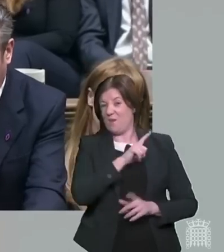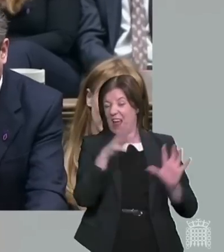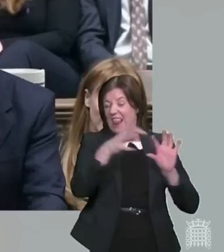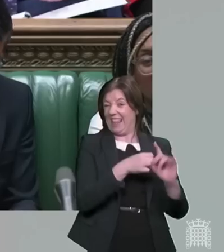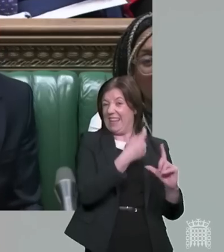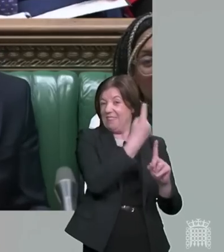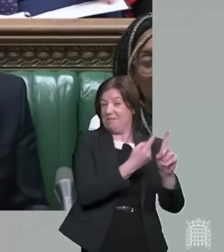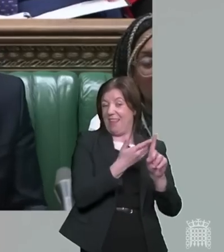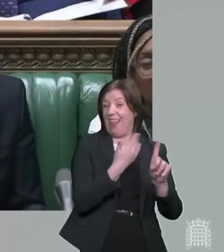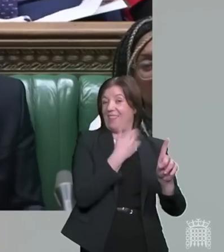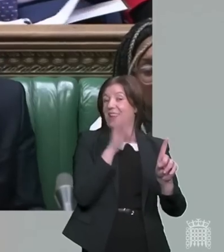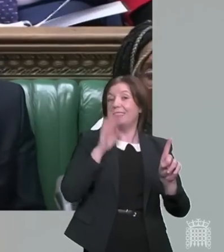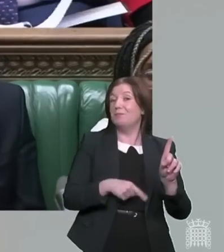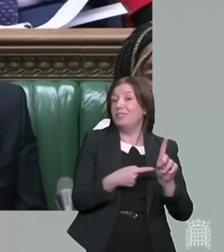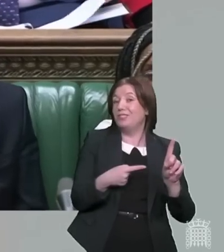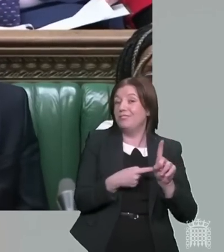But